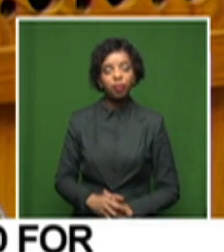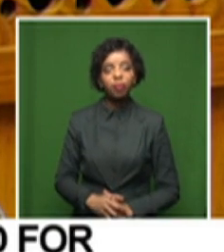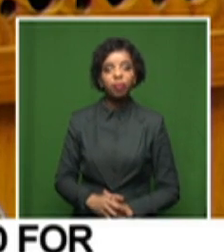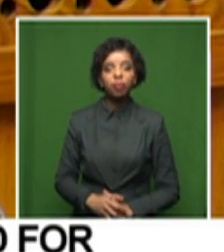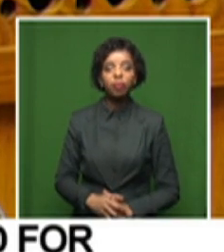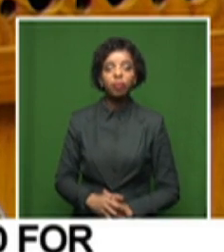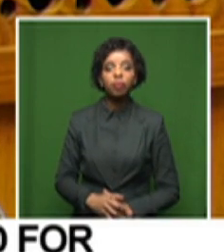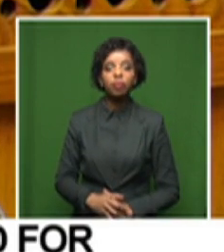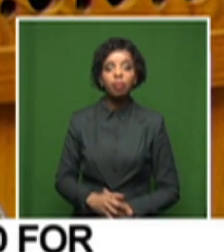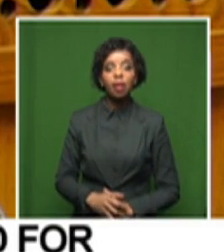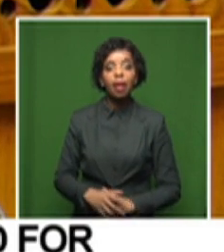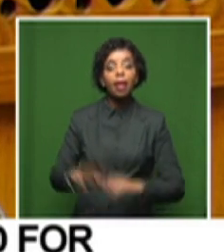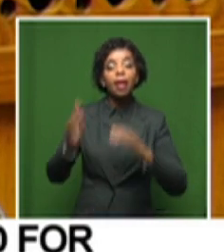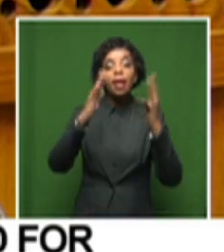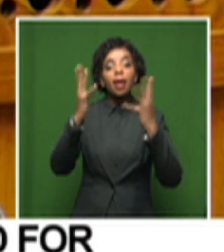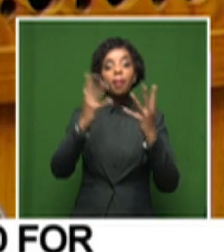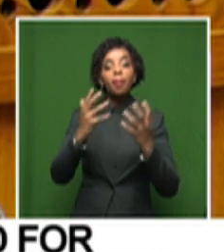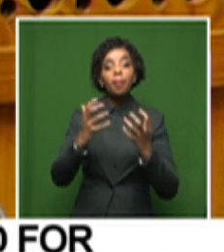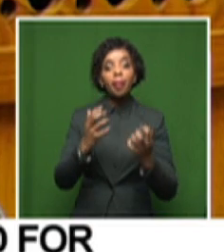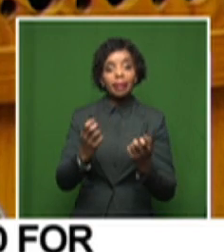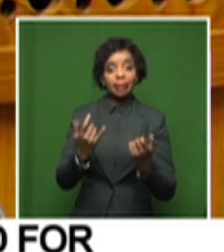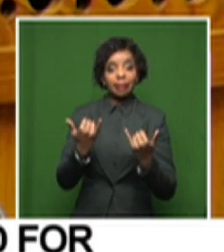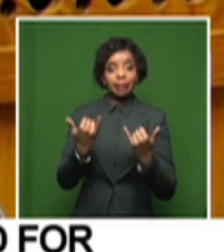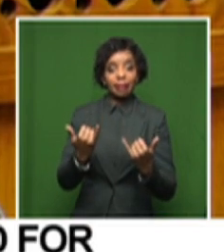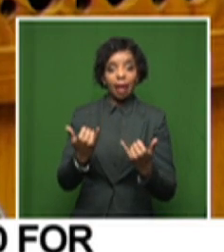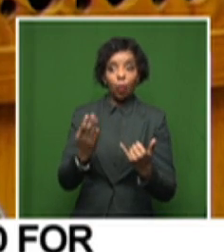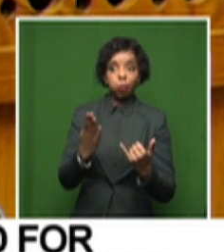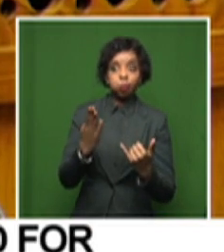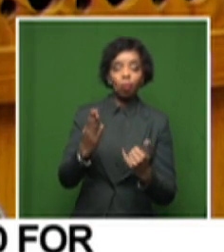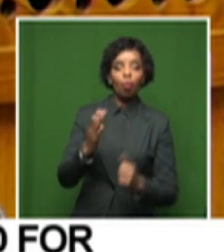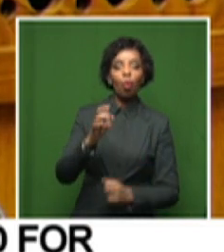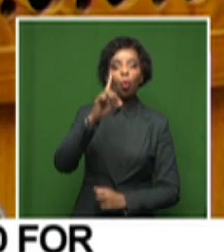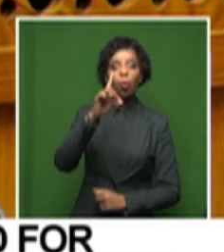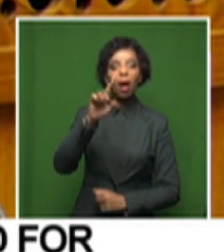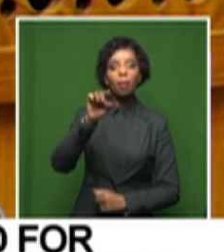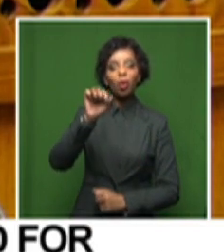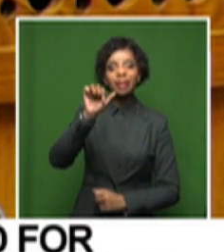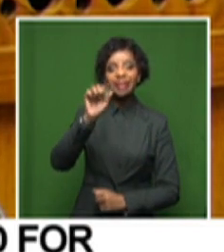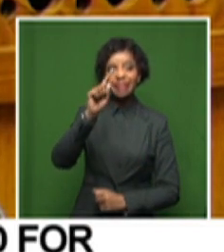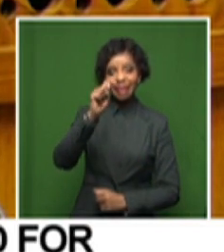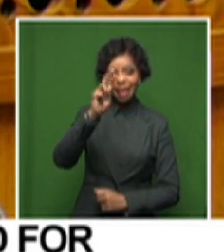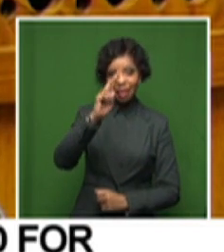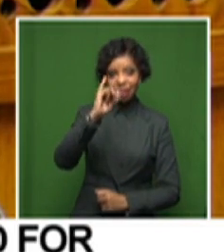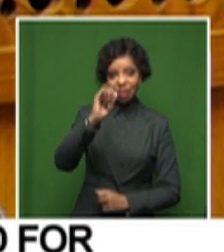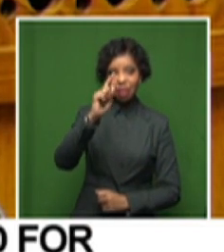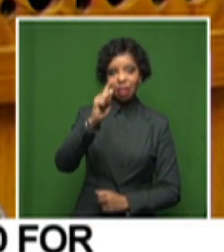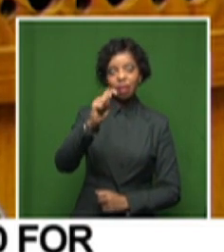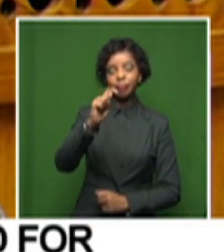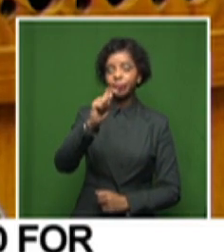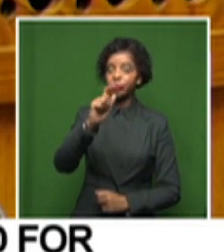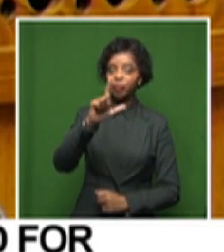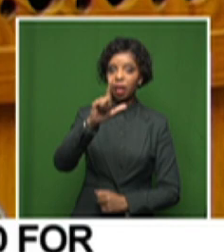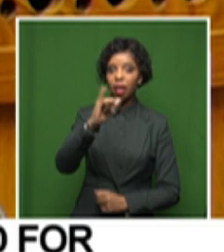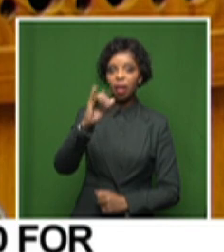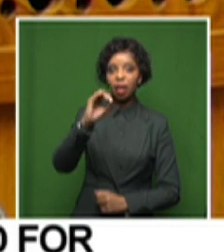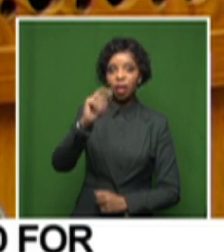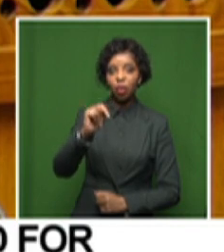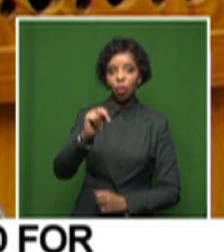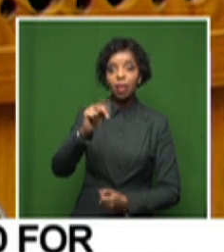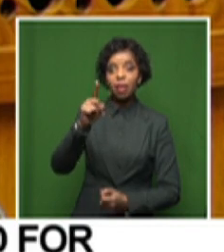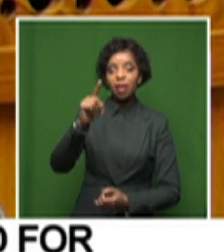Main budget revenue is now projected to be 1.6 trillion less compared to the